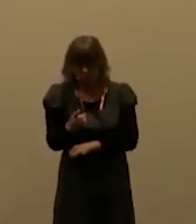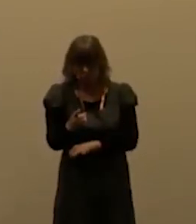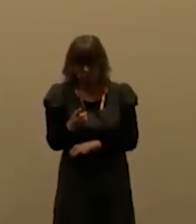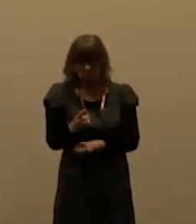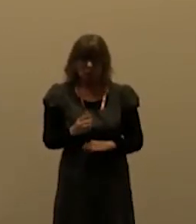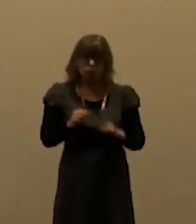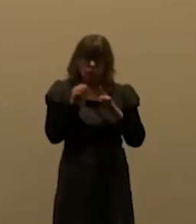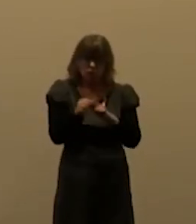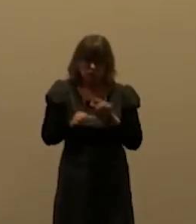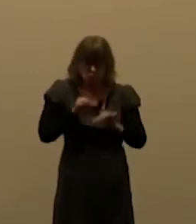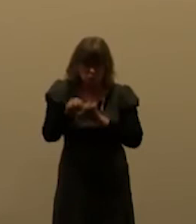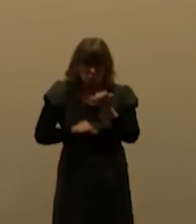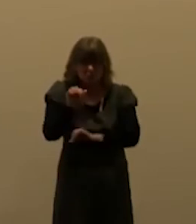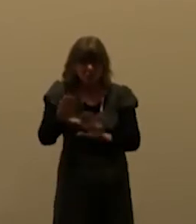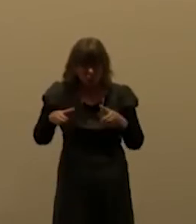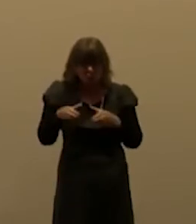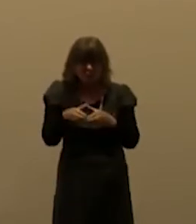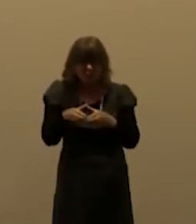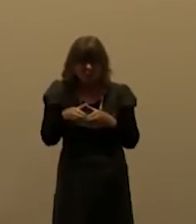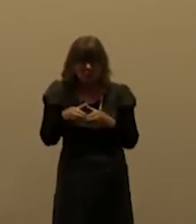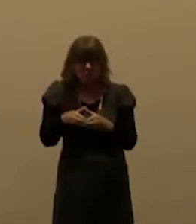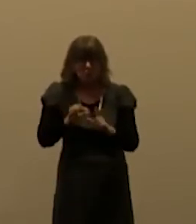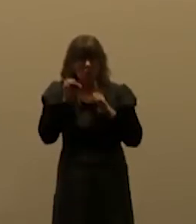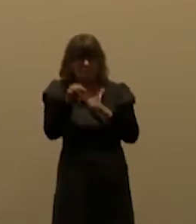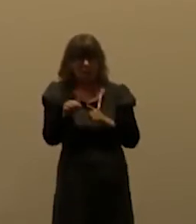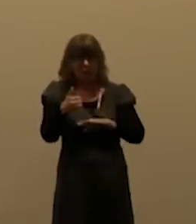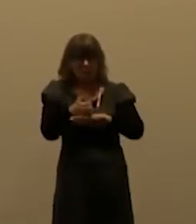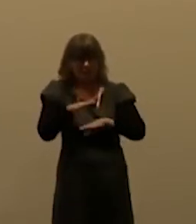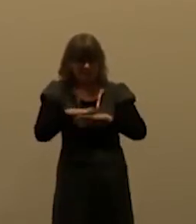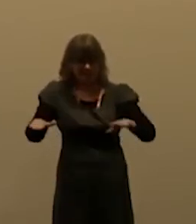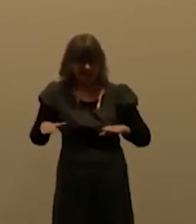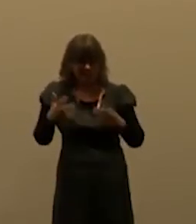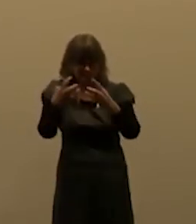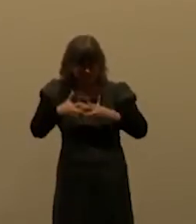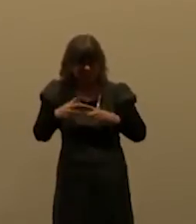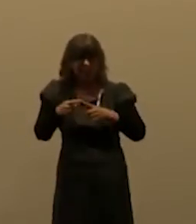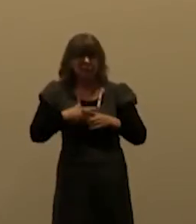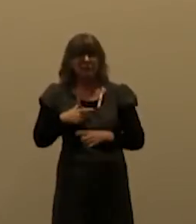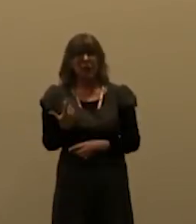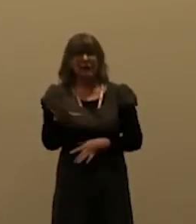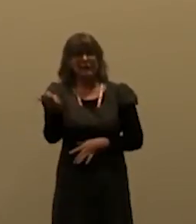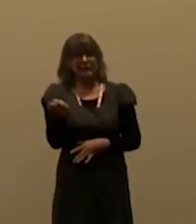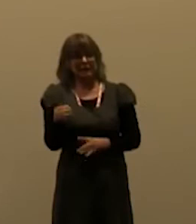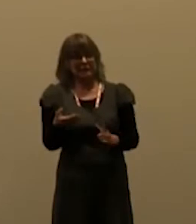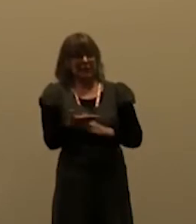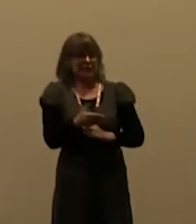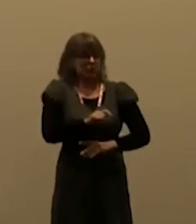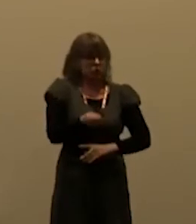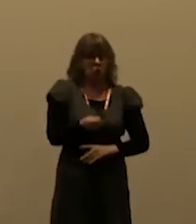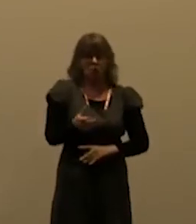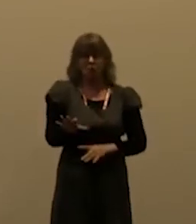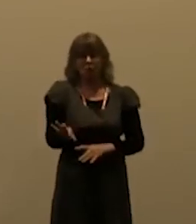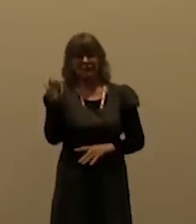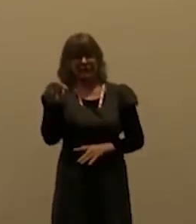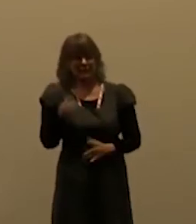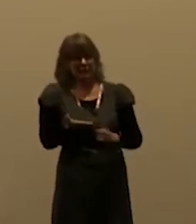process for a team or a SharePoint site, and we apply those baseline settings. You know, this has guest access switched off, this has guest access switched on. I would